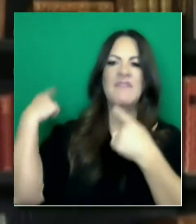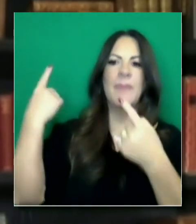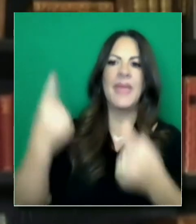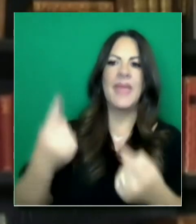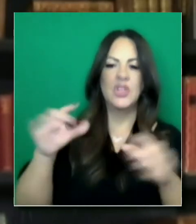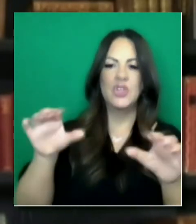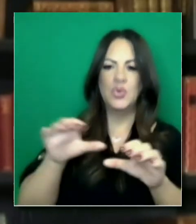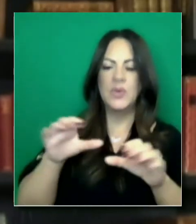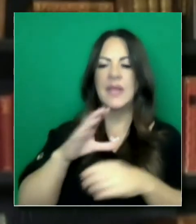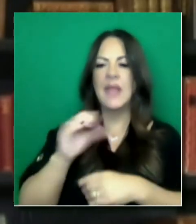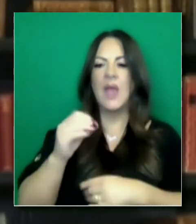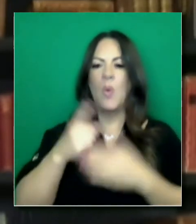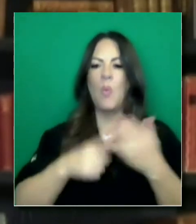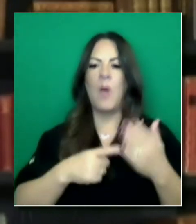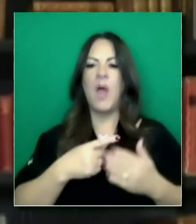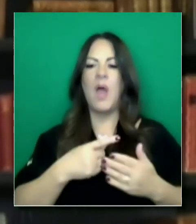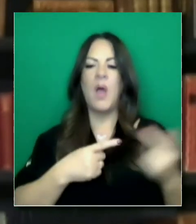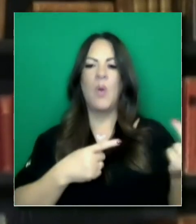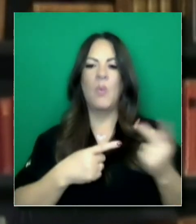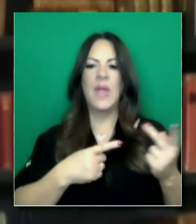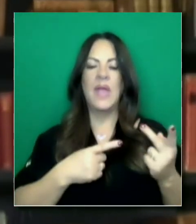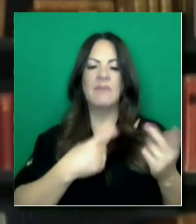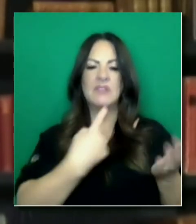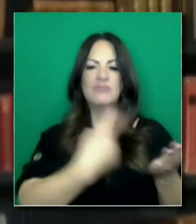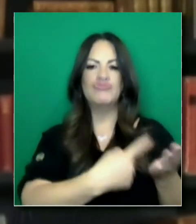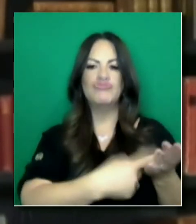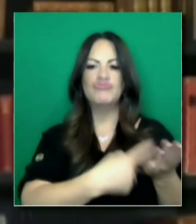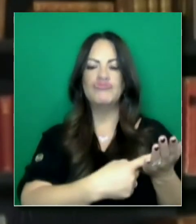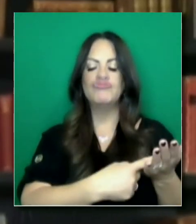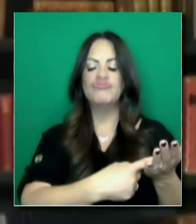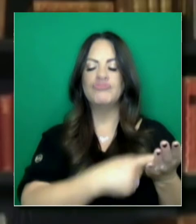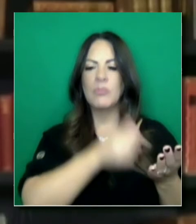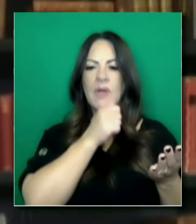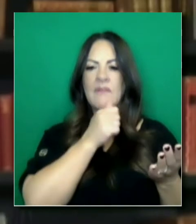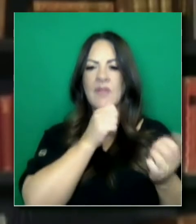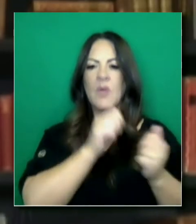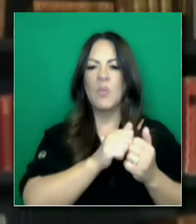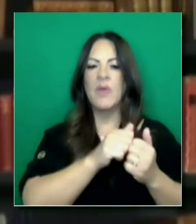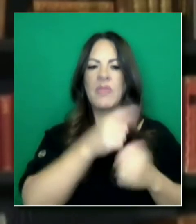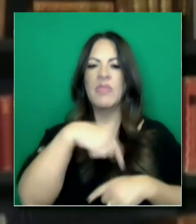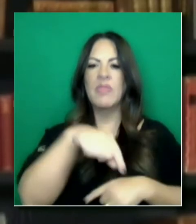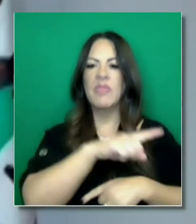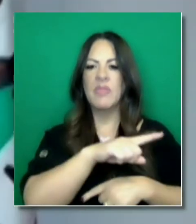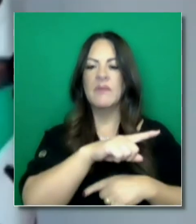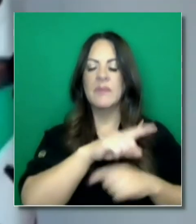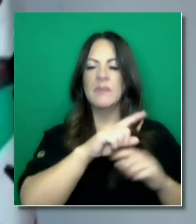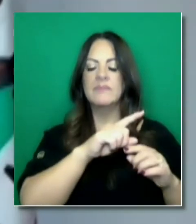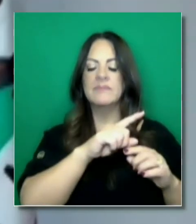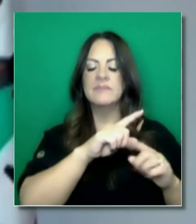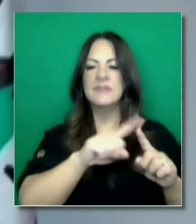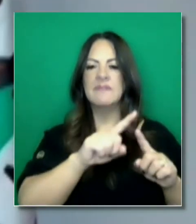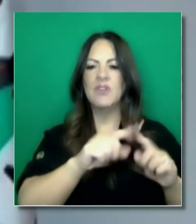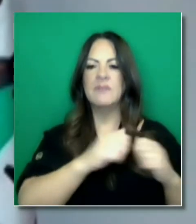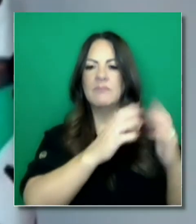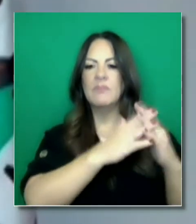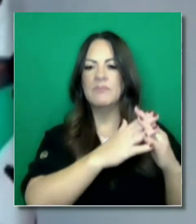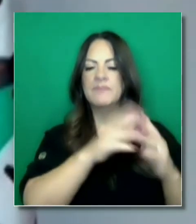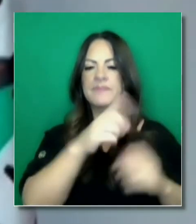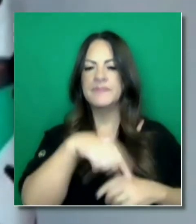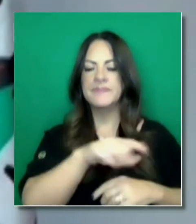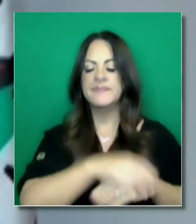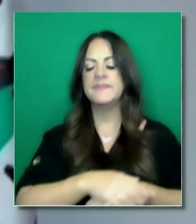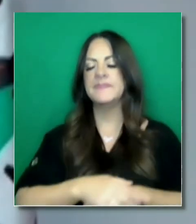privately to our providers about. Yeah, Governor, thank you, and thanks for the question. I'll sort of provide